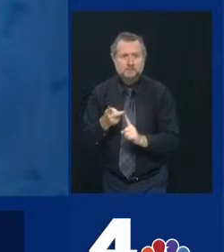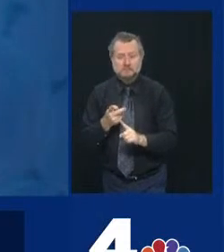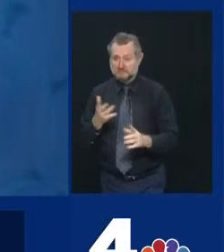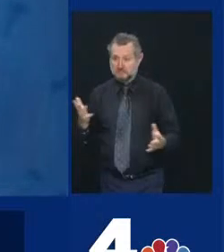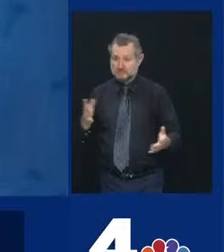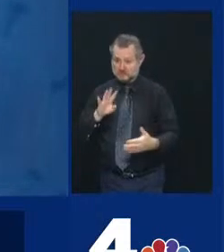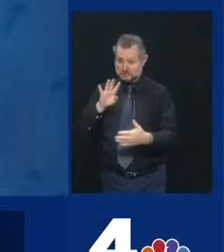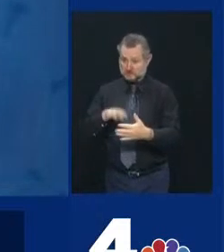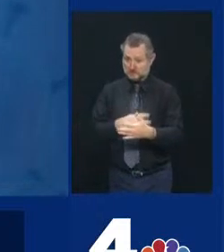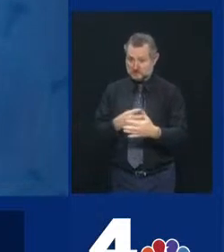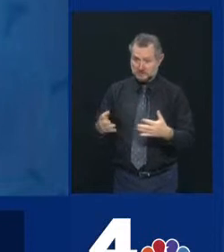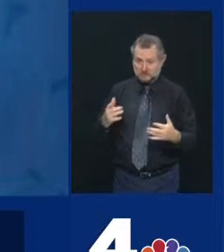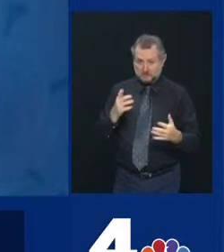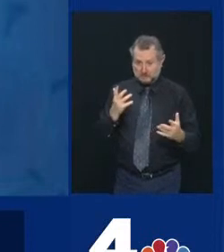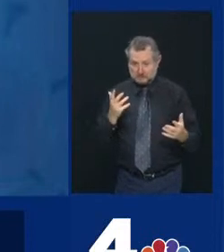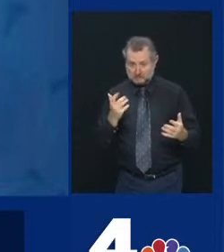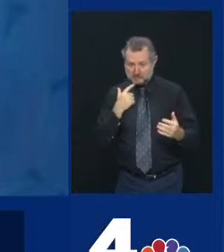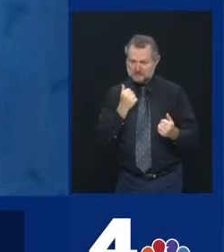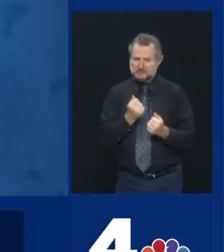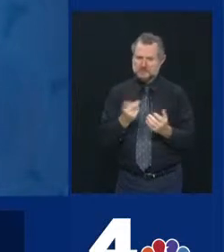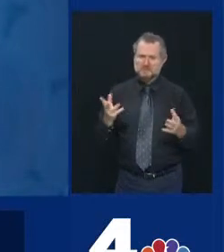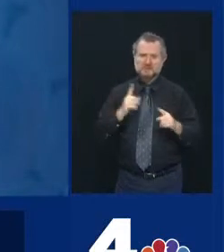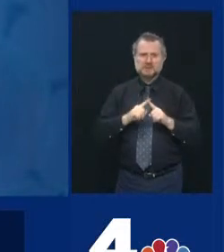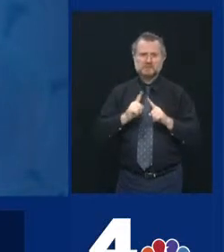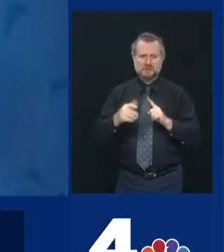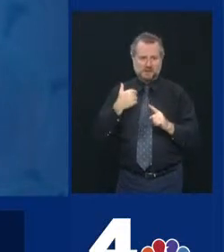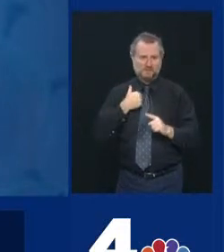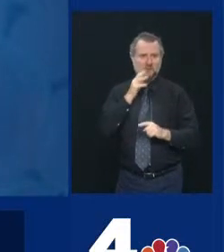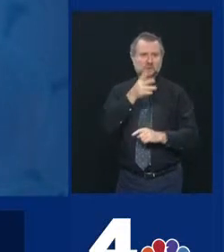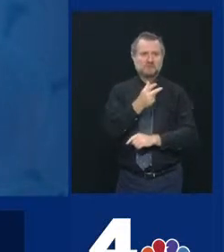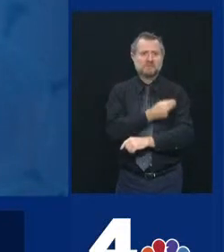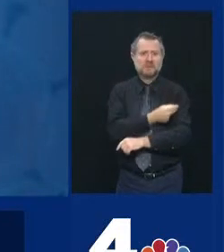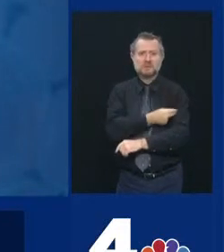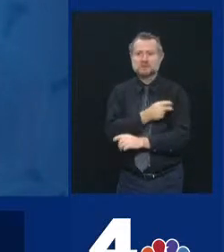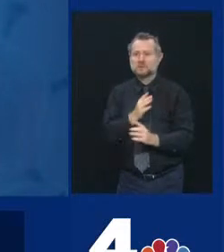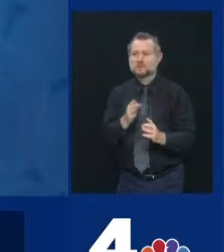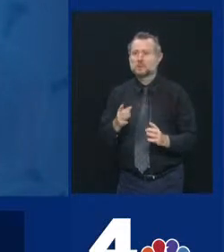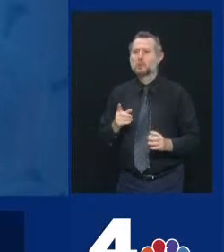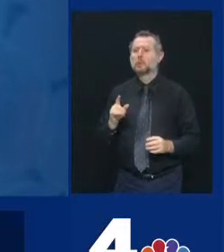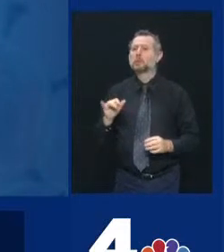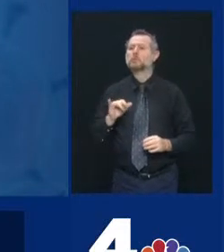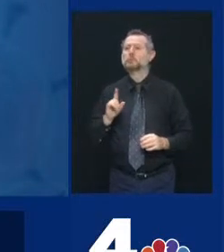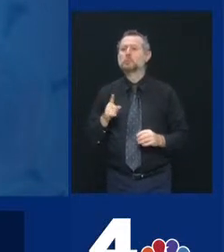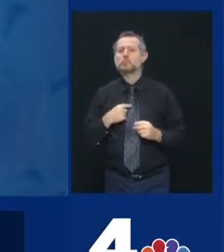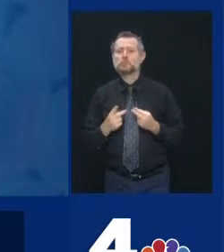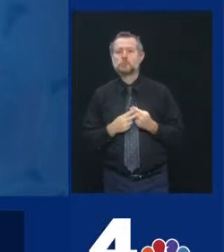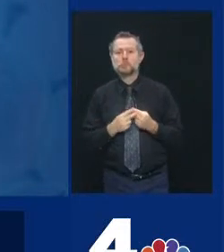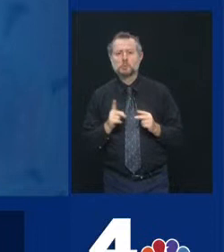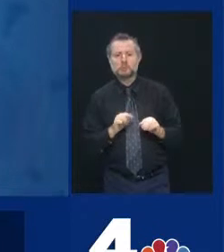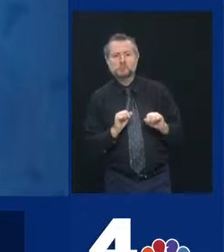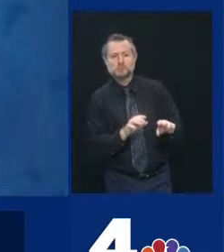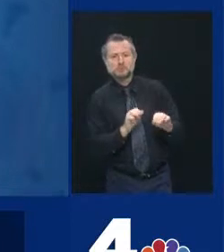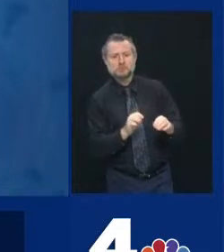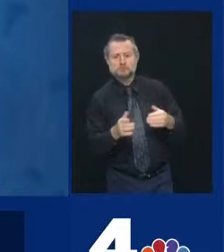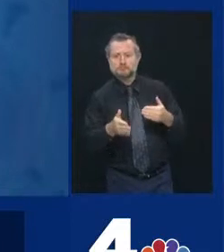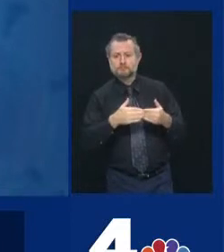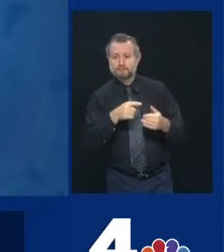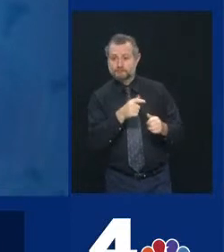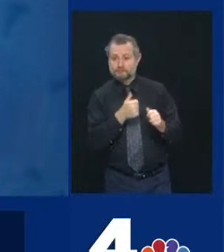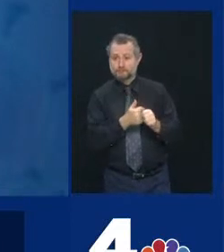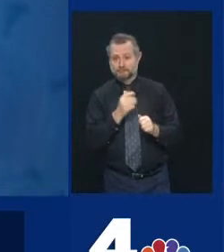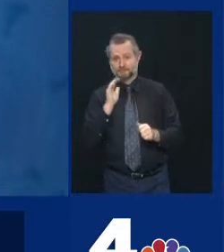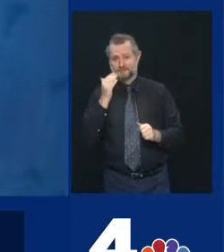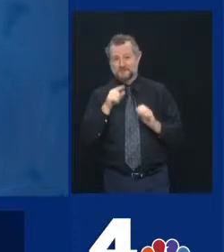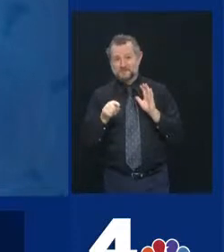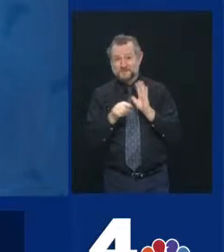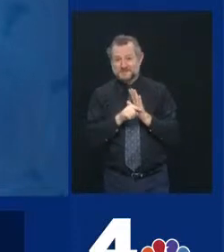are available. The storage of the vaccine would have to be at minus 80